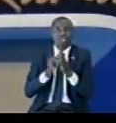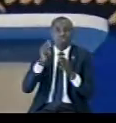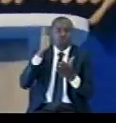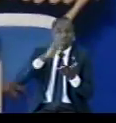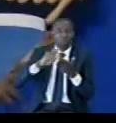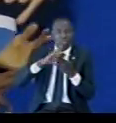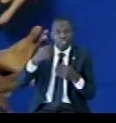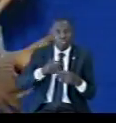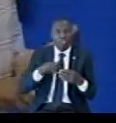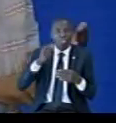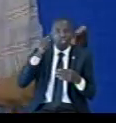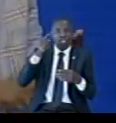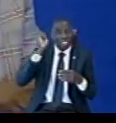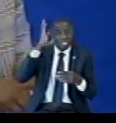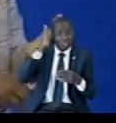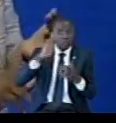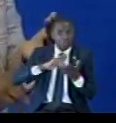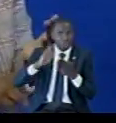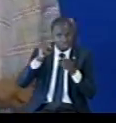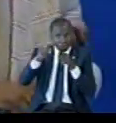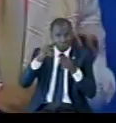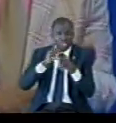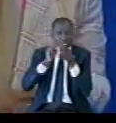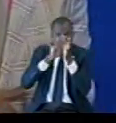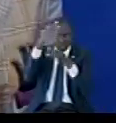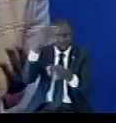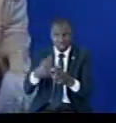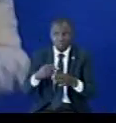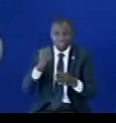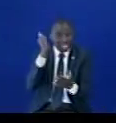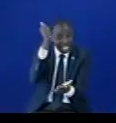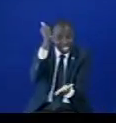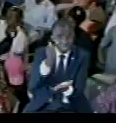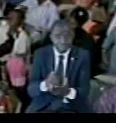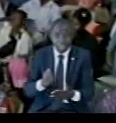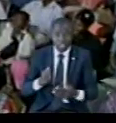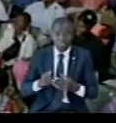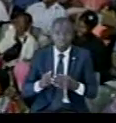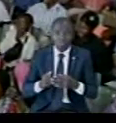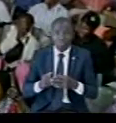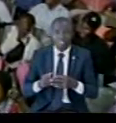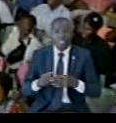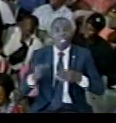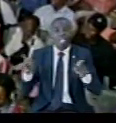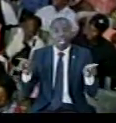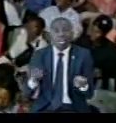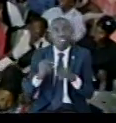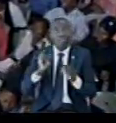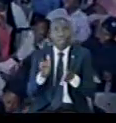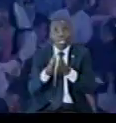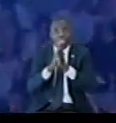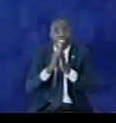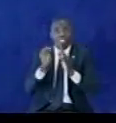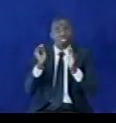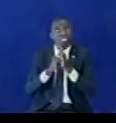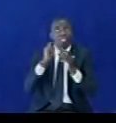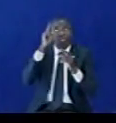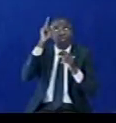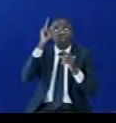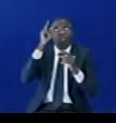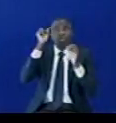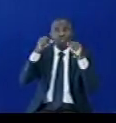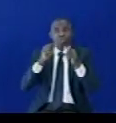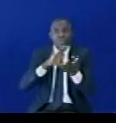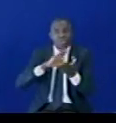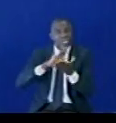me, he'll forgive you. Yeah. Amen. Yeah. As I'm asking that you cleanse me, he